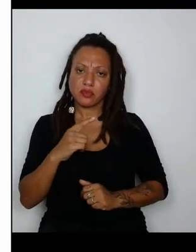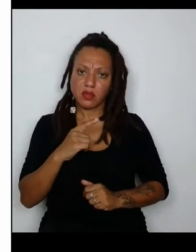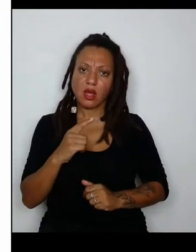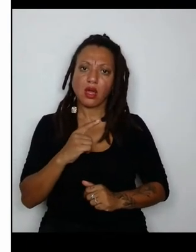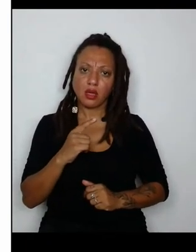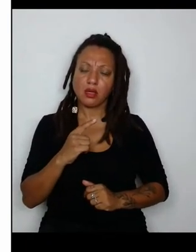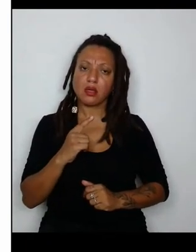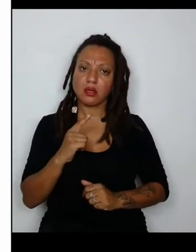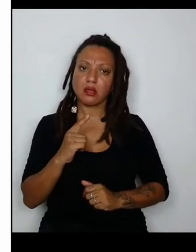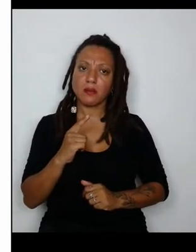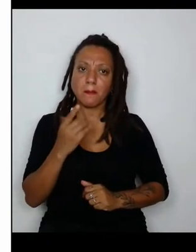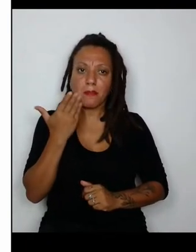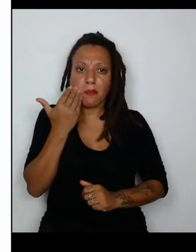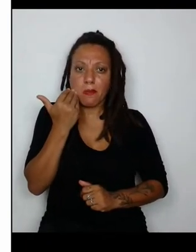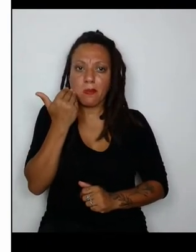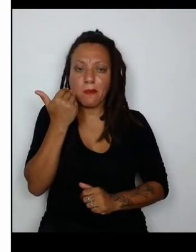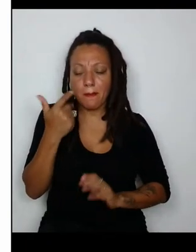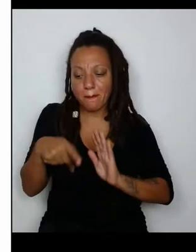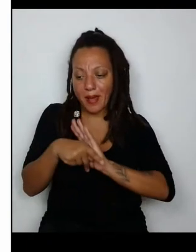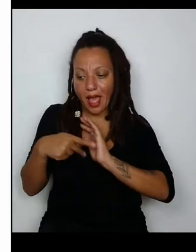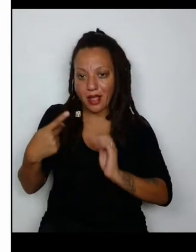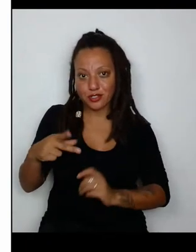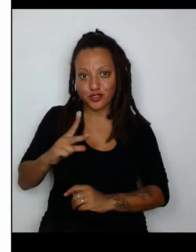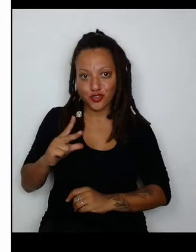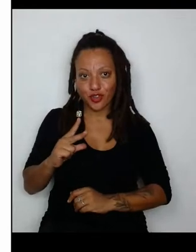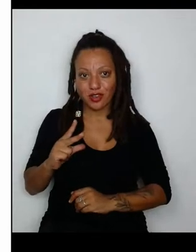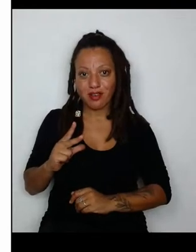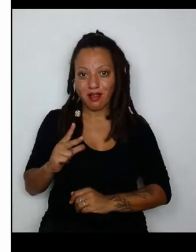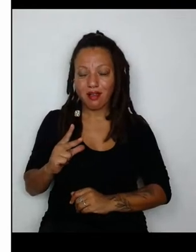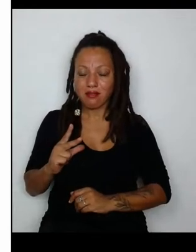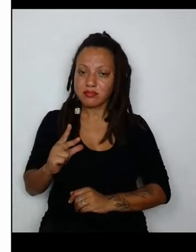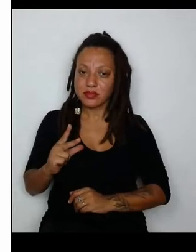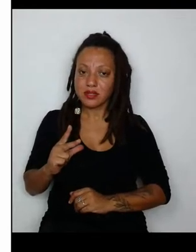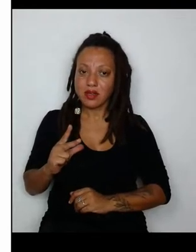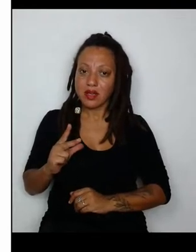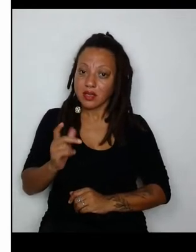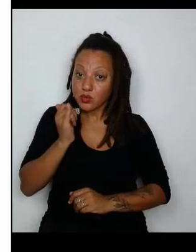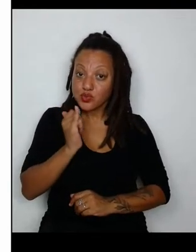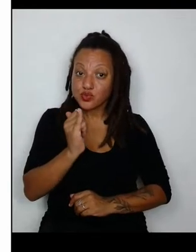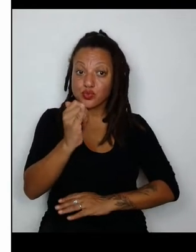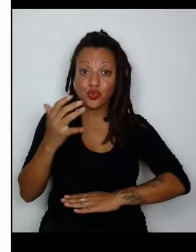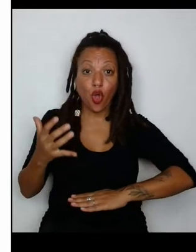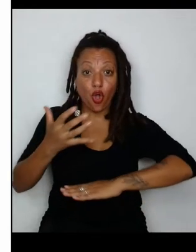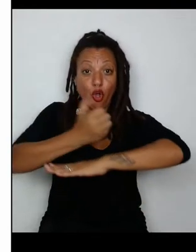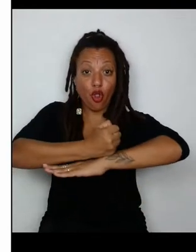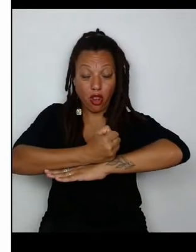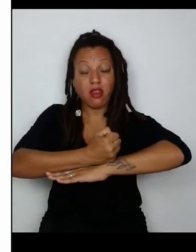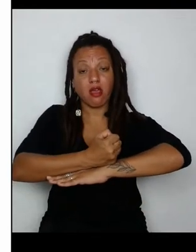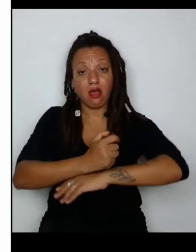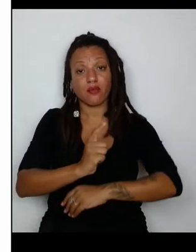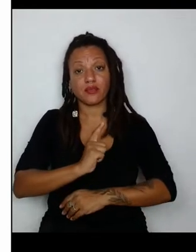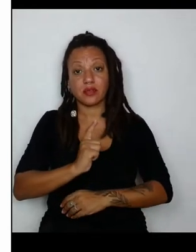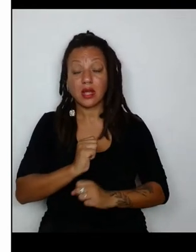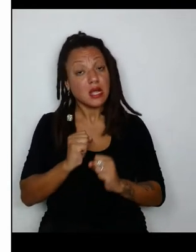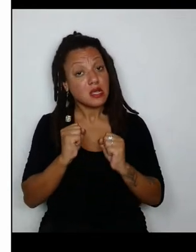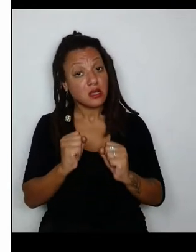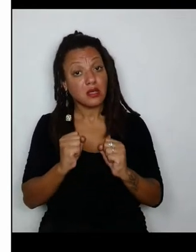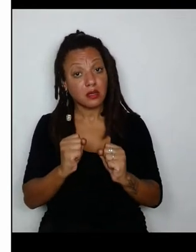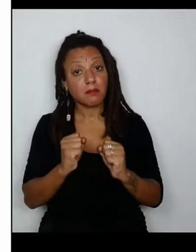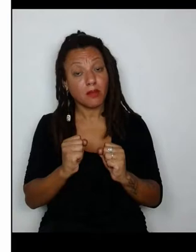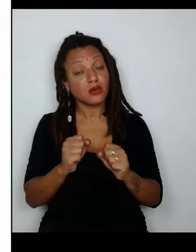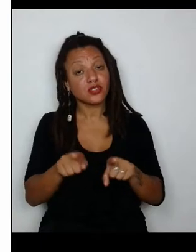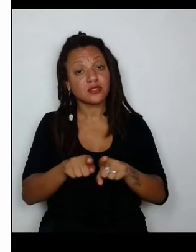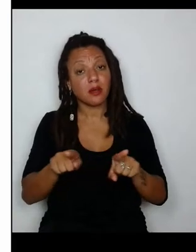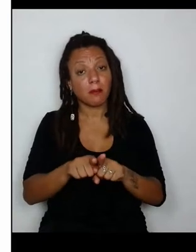conduits for colonial discourse and can be agents of colonial anti-colonial resistance and sometimes are both of these things at the same